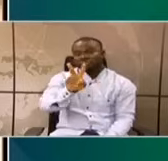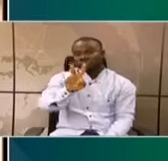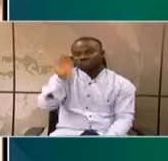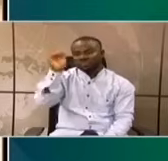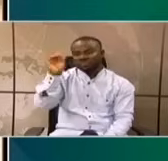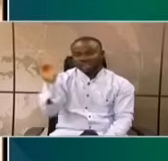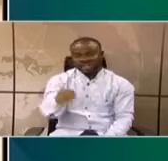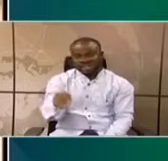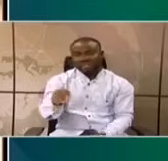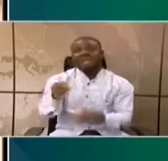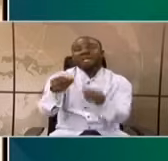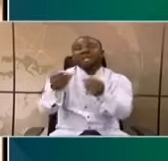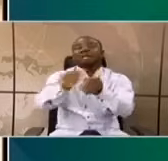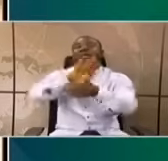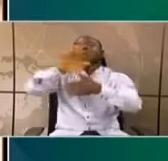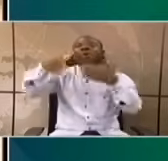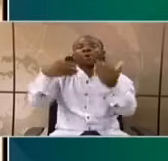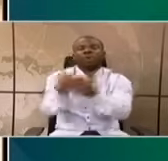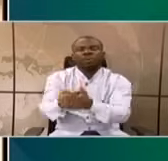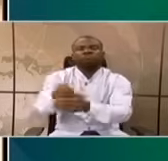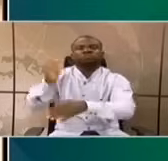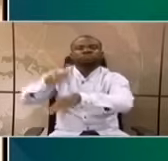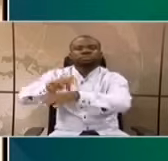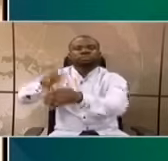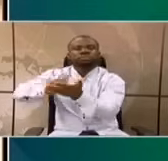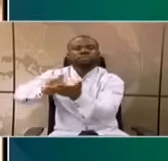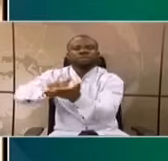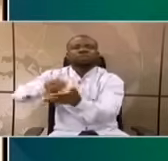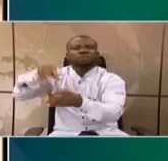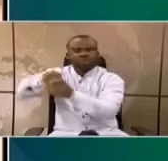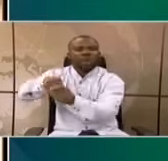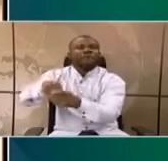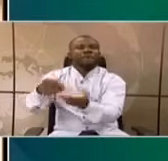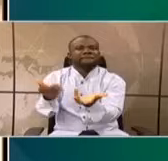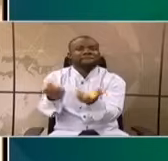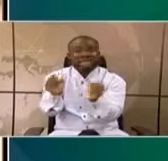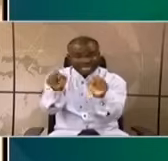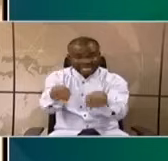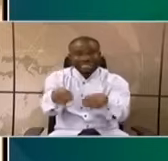52% of the whole assassin of central region a poison.